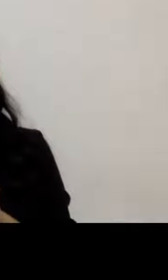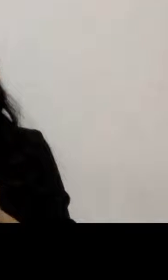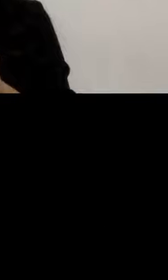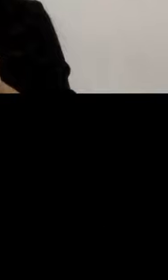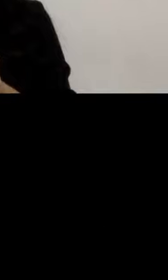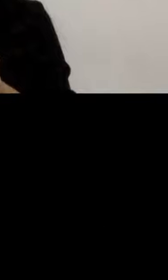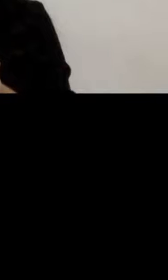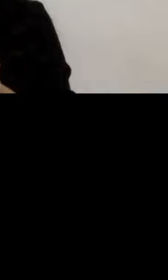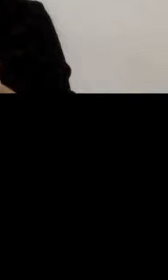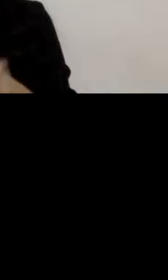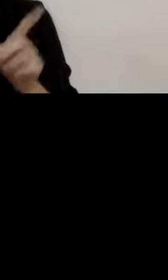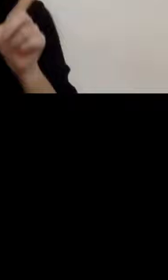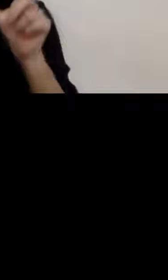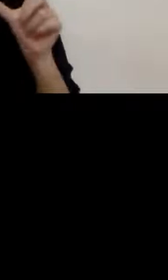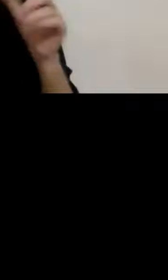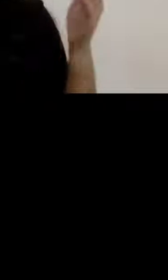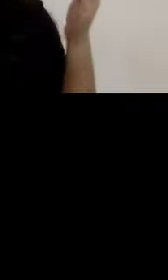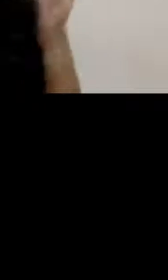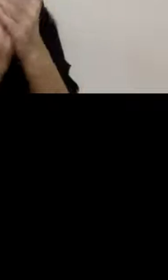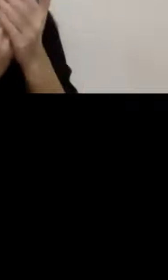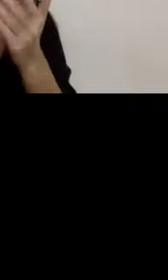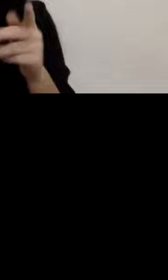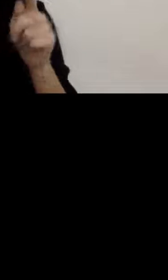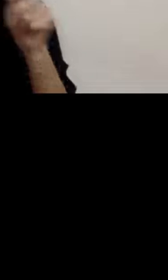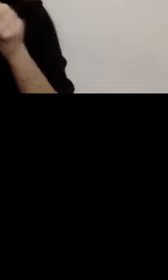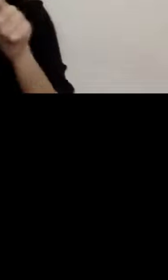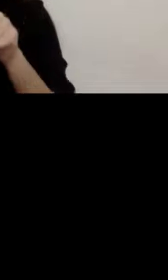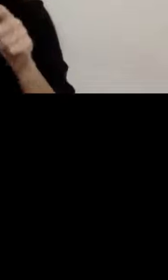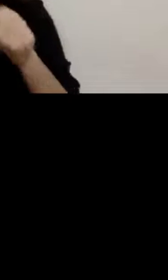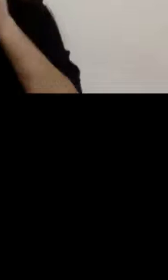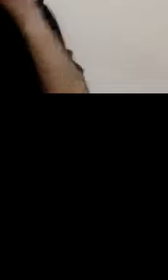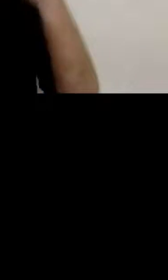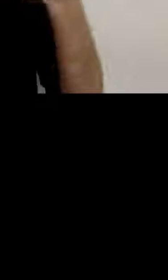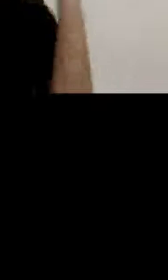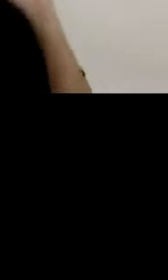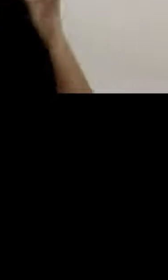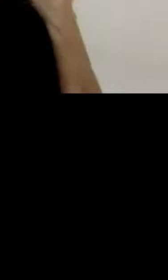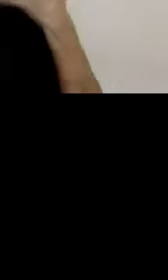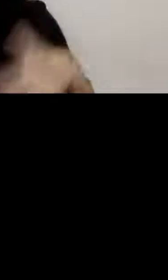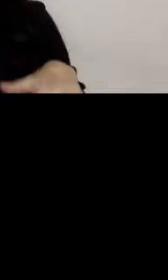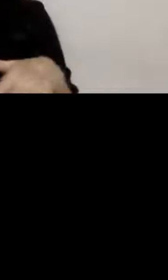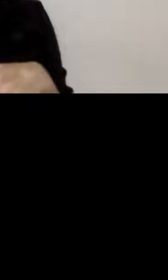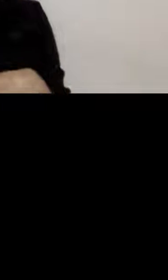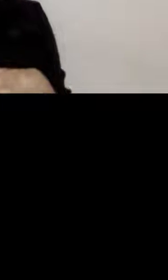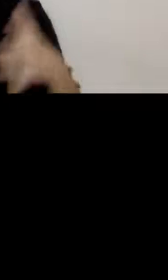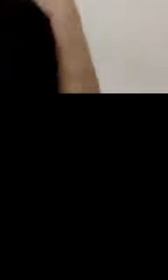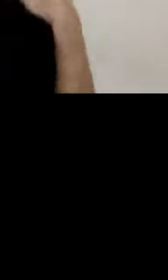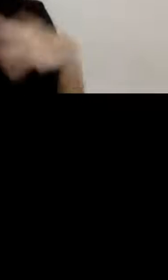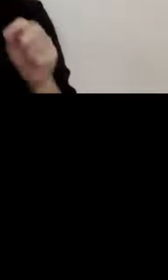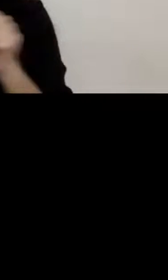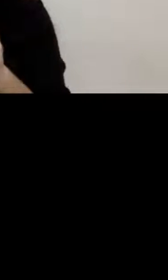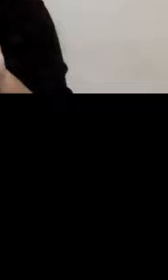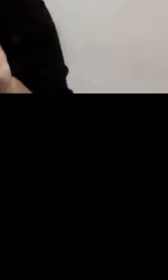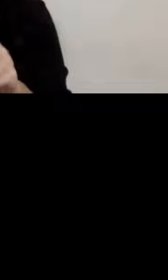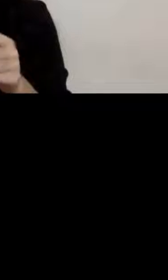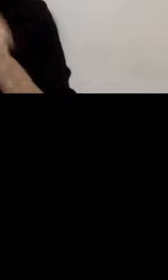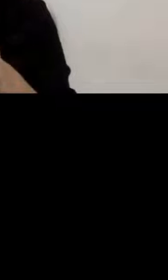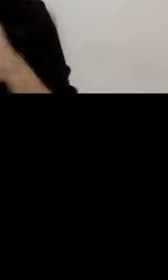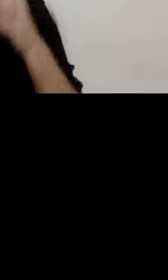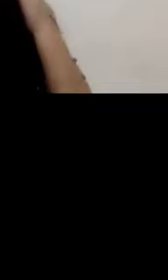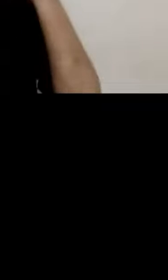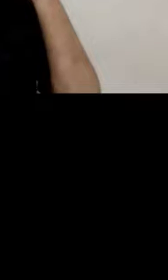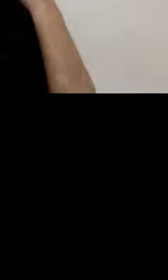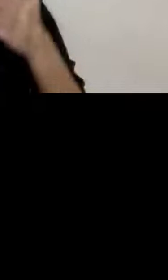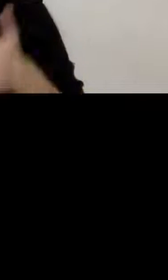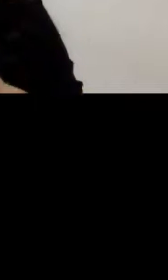last 8 years, she's been working in the area of global health and mental health, focusing on integrating mental health